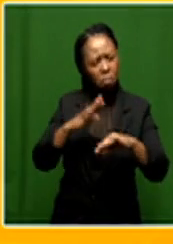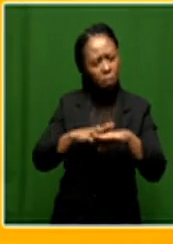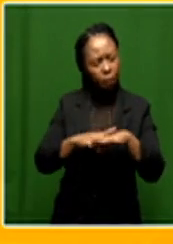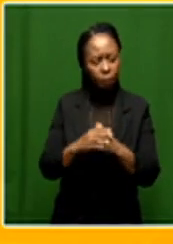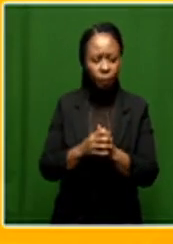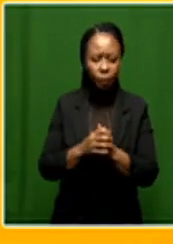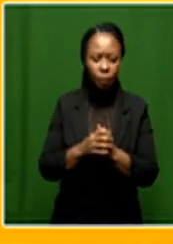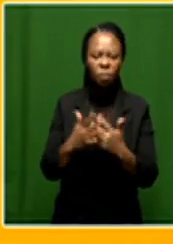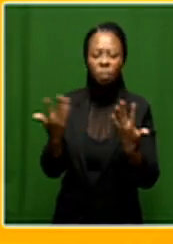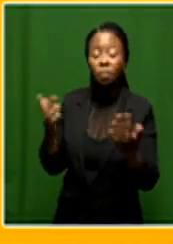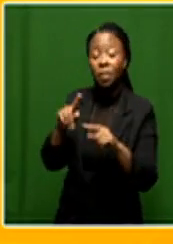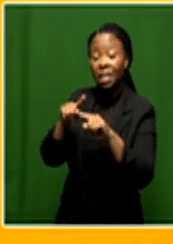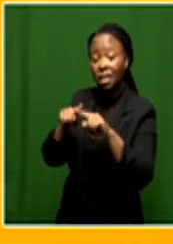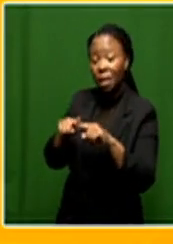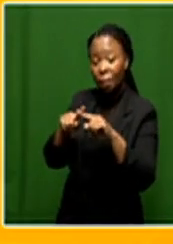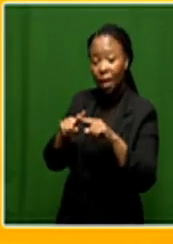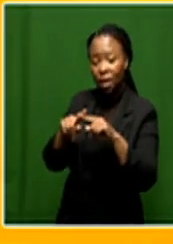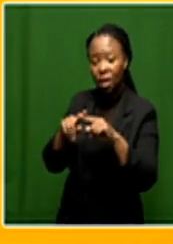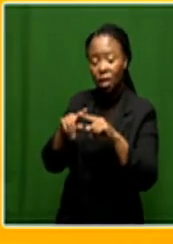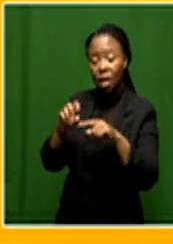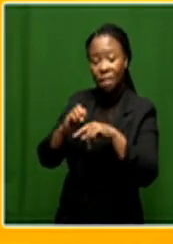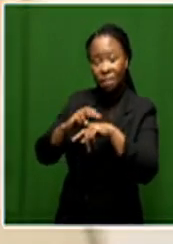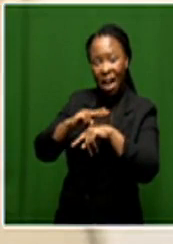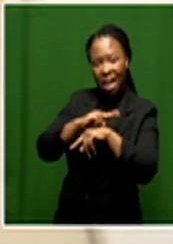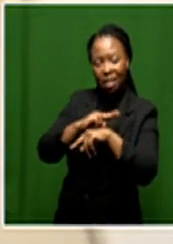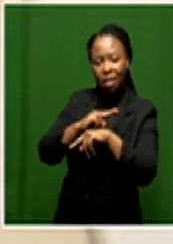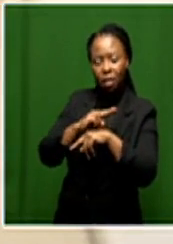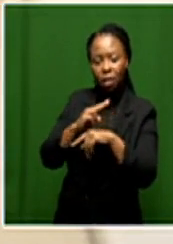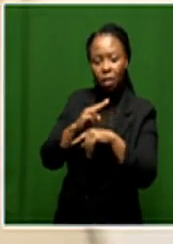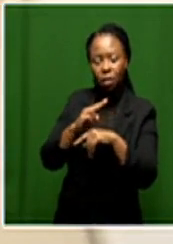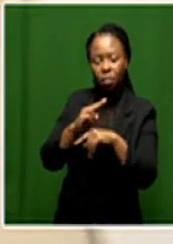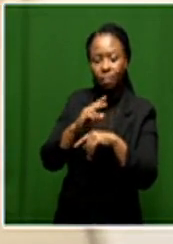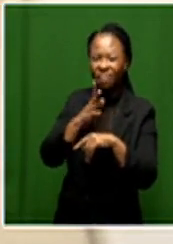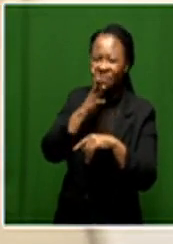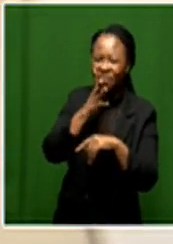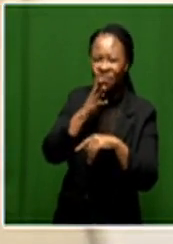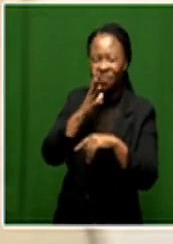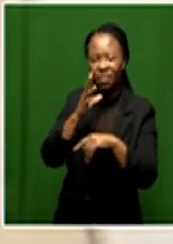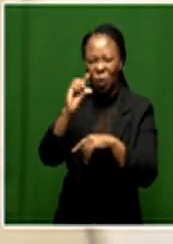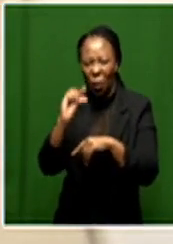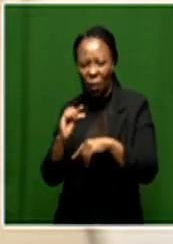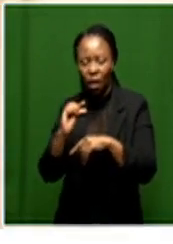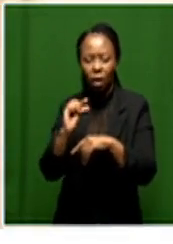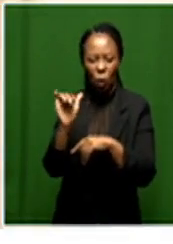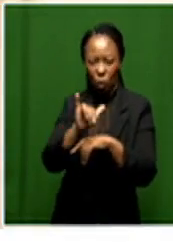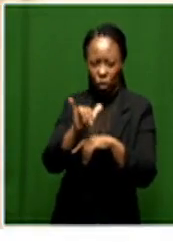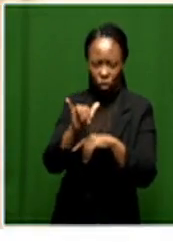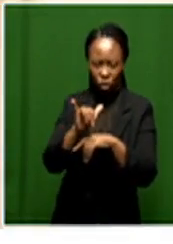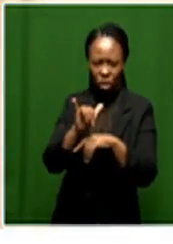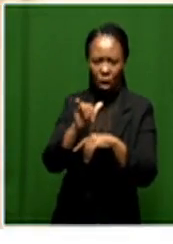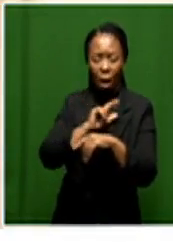It depends again on the viral load, the amount of virus that the person gets exposed to. If you